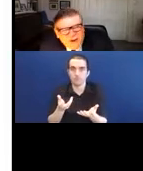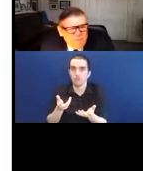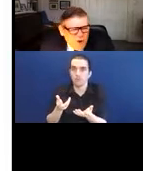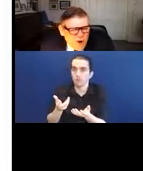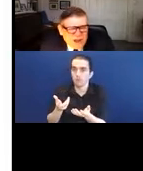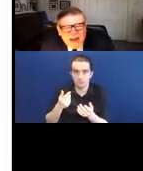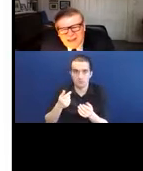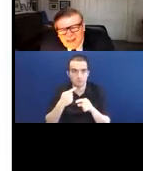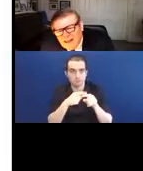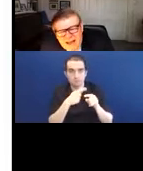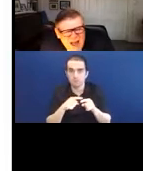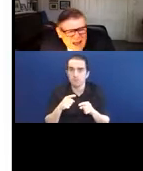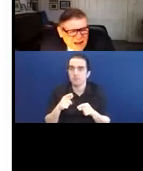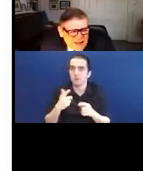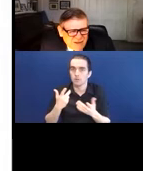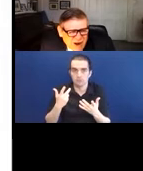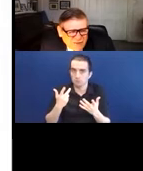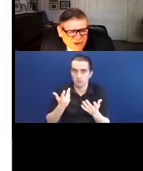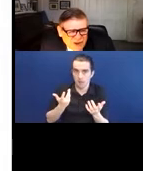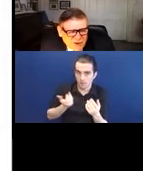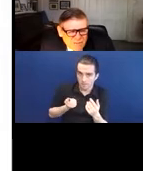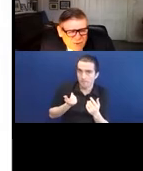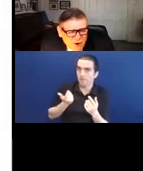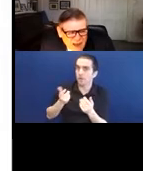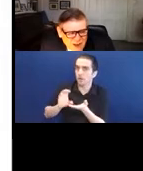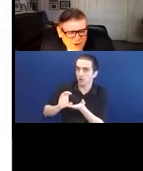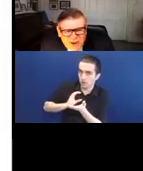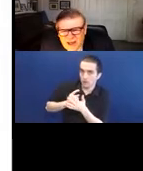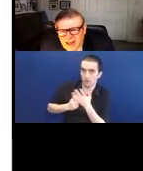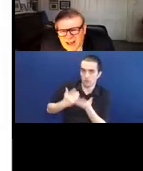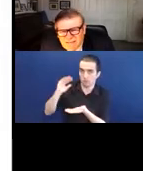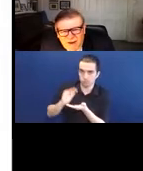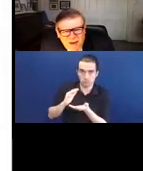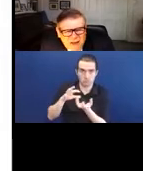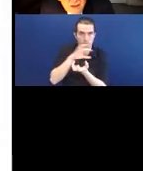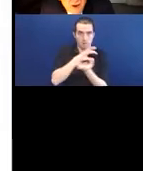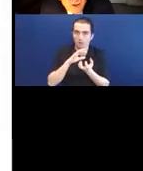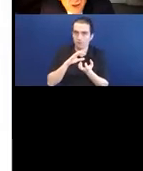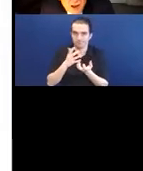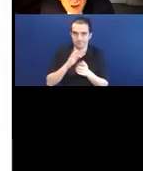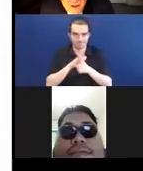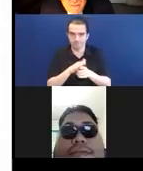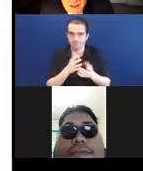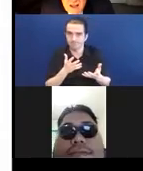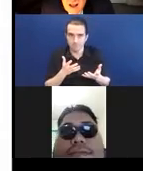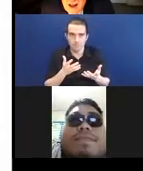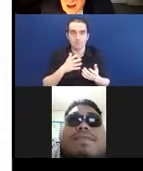likelihood of more stunting and less growth for children, poorer health, is very much on the